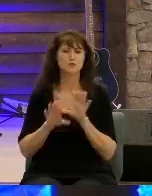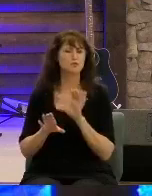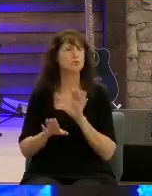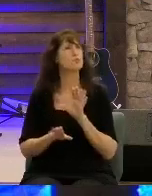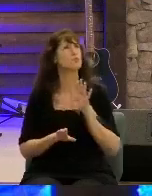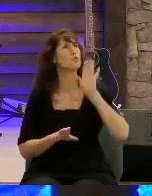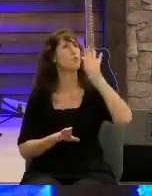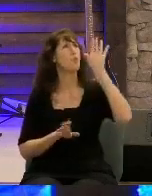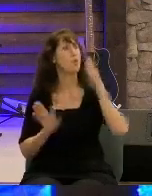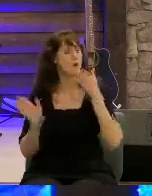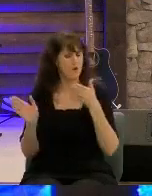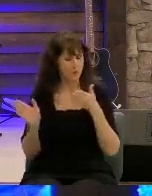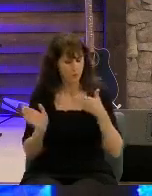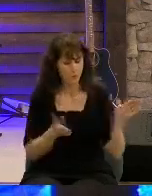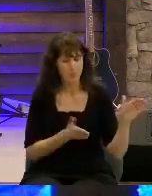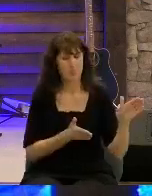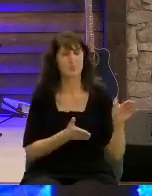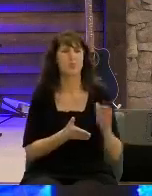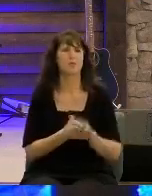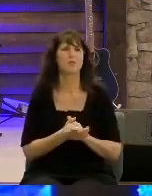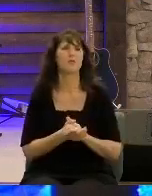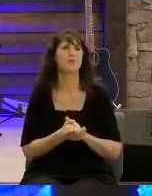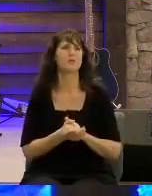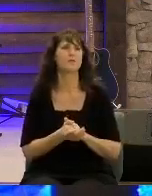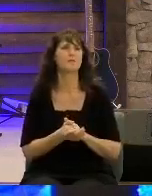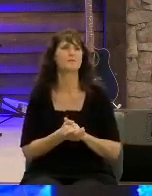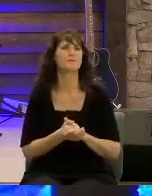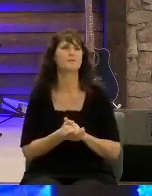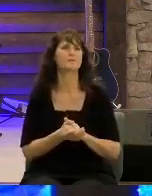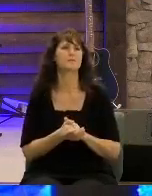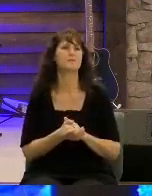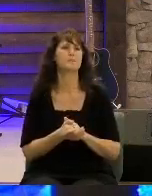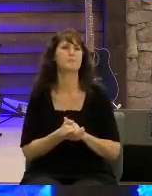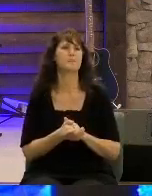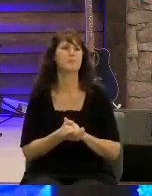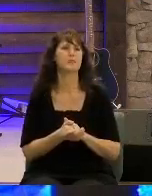us. Do what you want in us. I want to close with this.